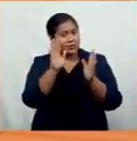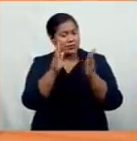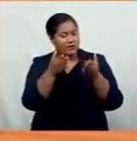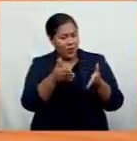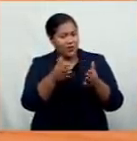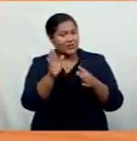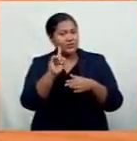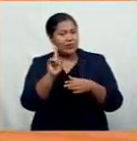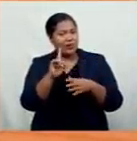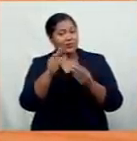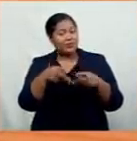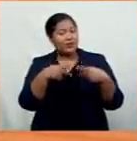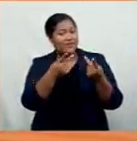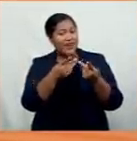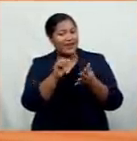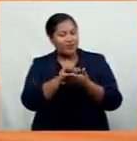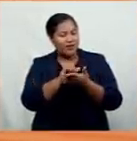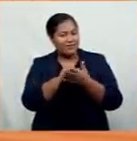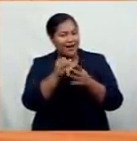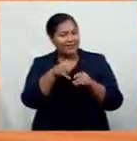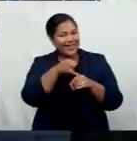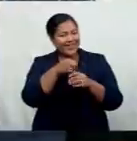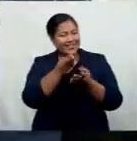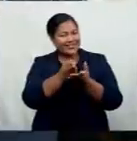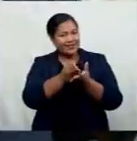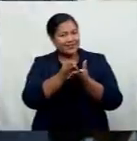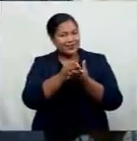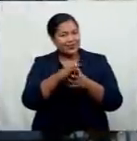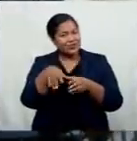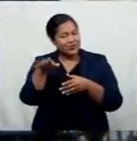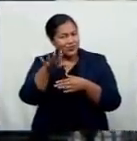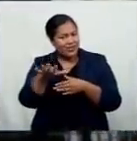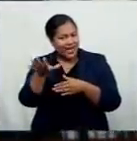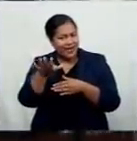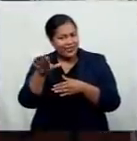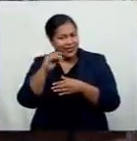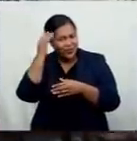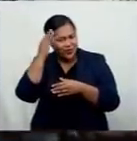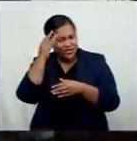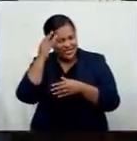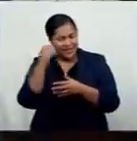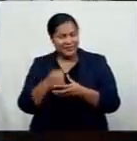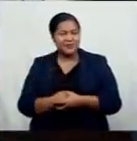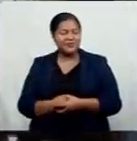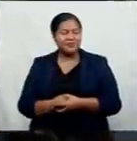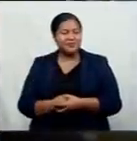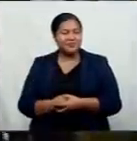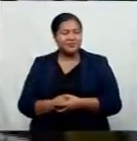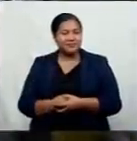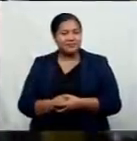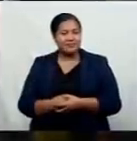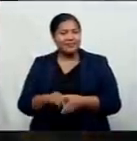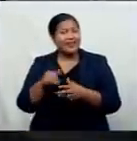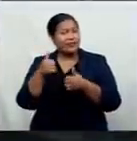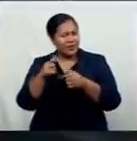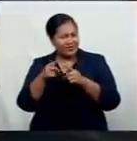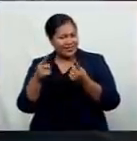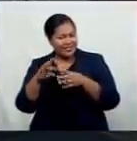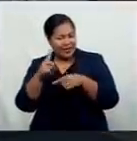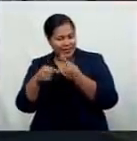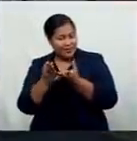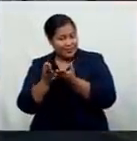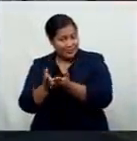provide necessary medical services to areas of concern. Advantage with the Vivweti, the government medical